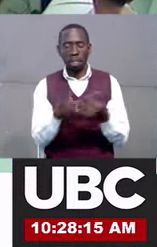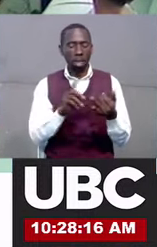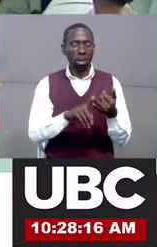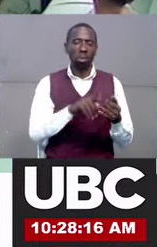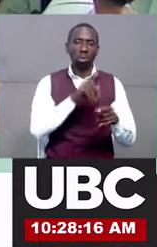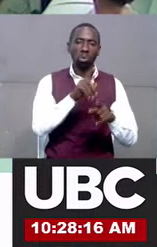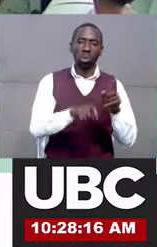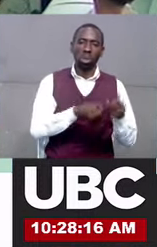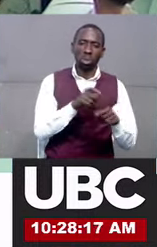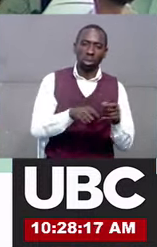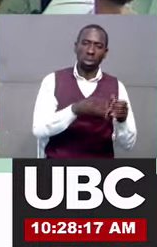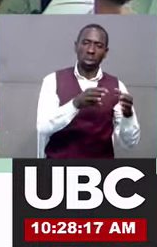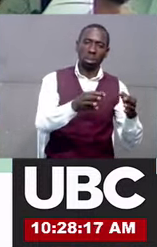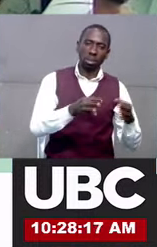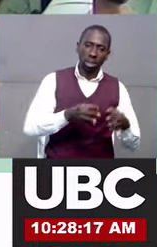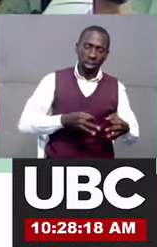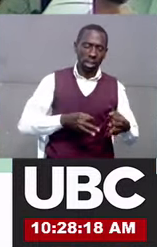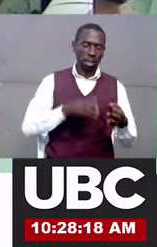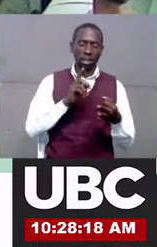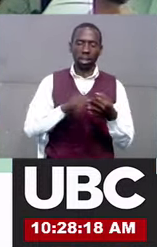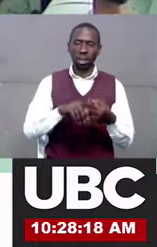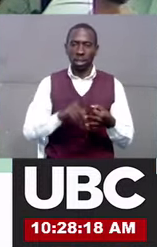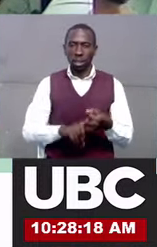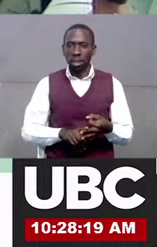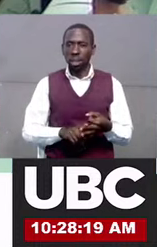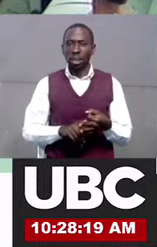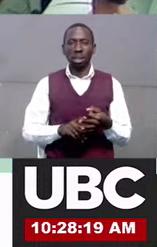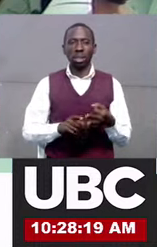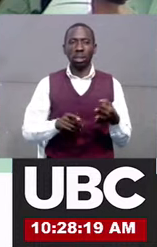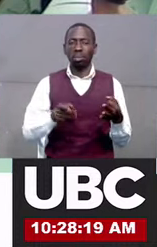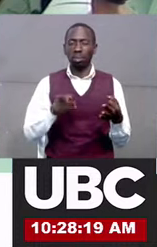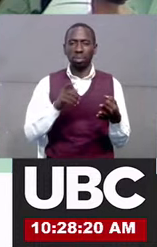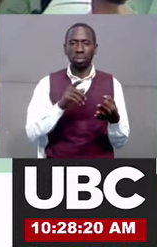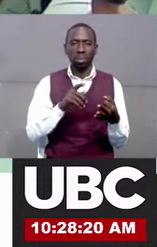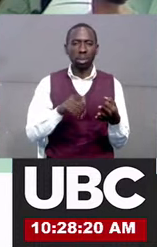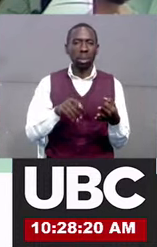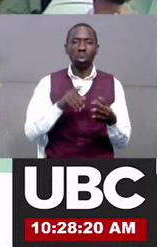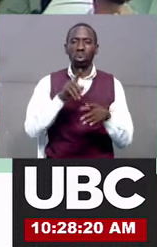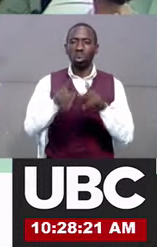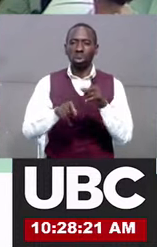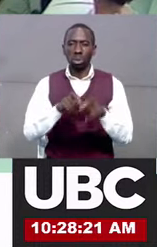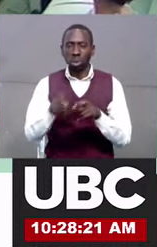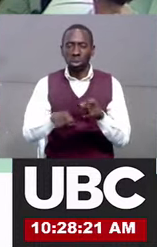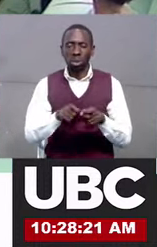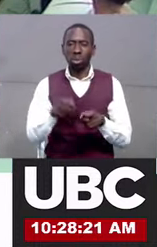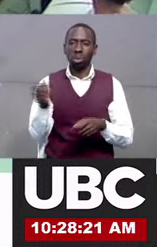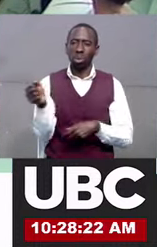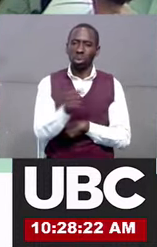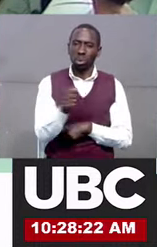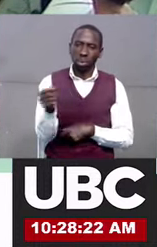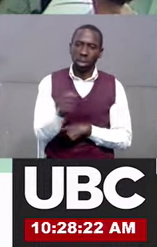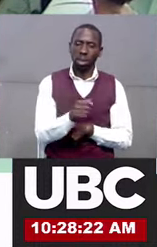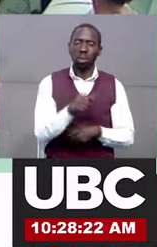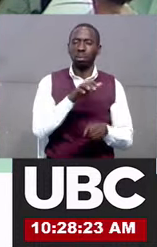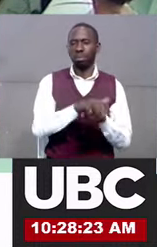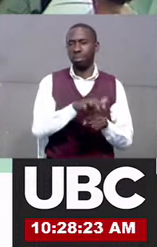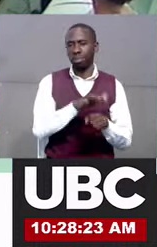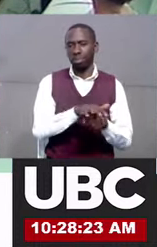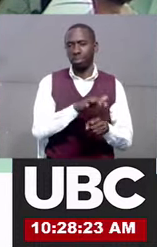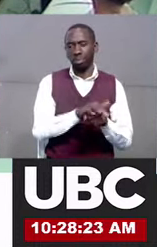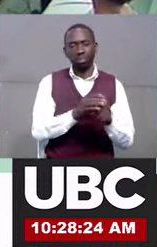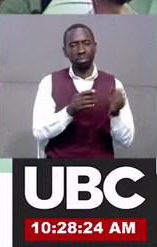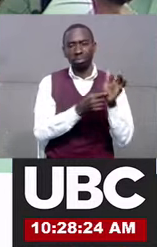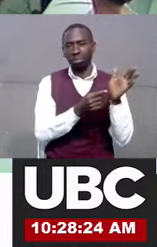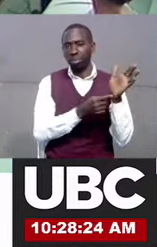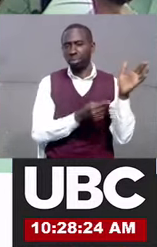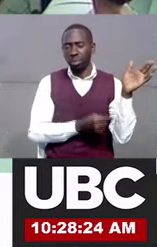Questions to do with accountability by this house. Questions to do with recruitment, etc., etc. And the people